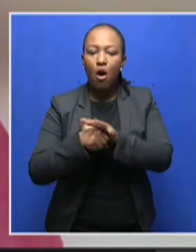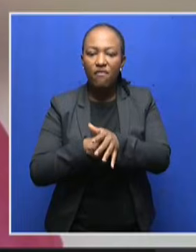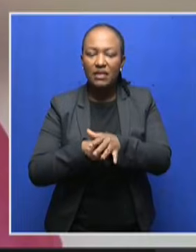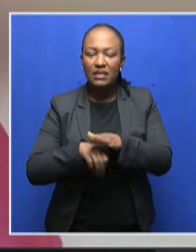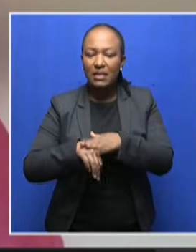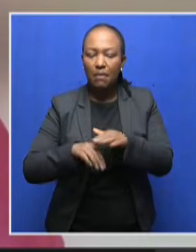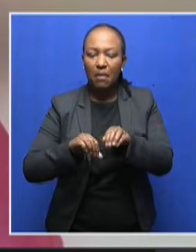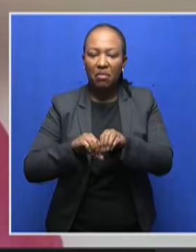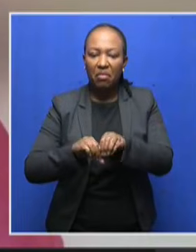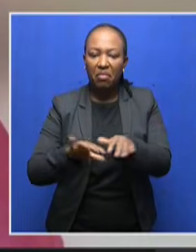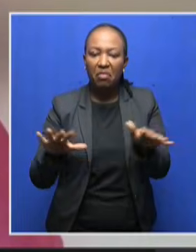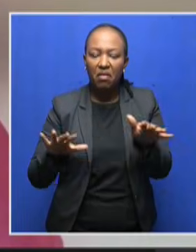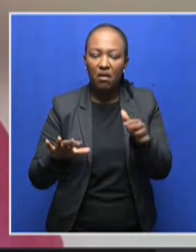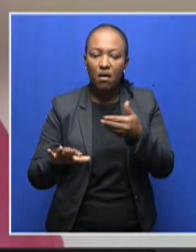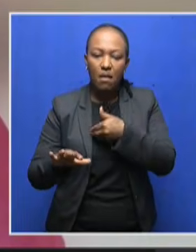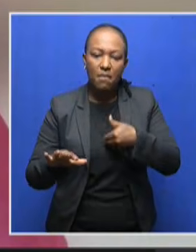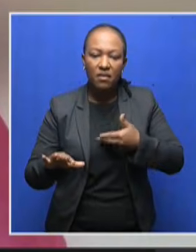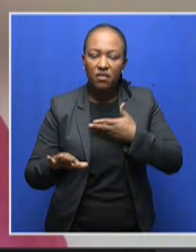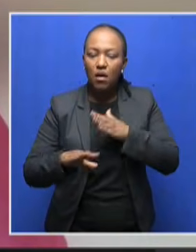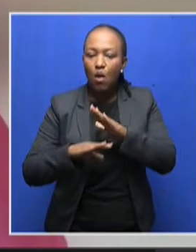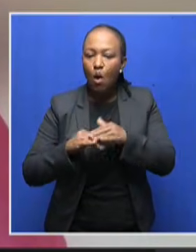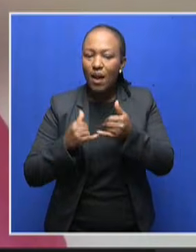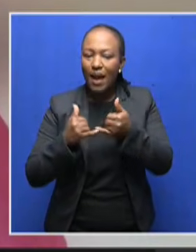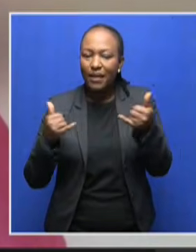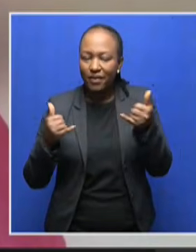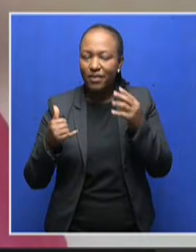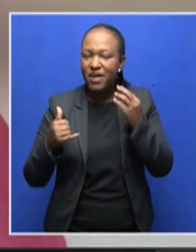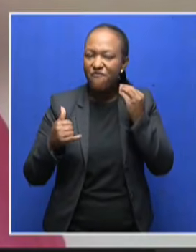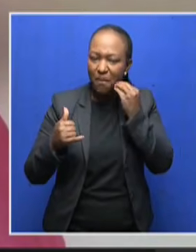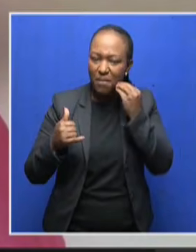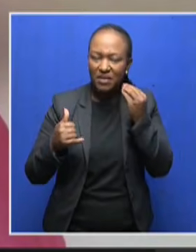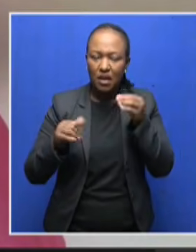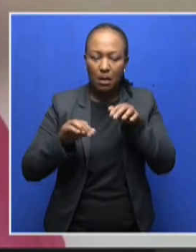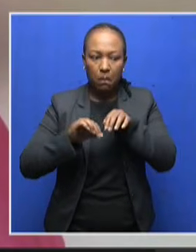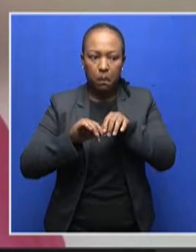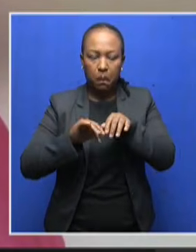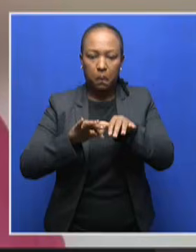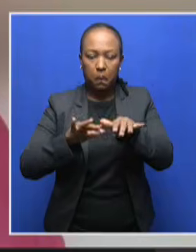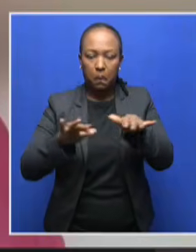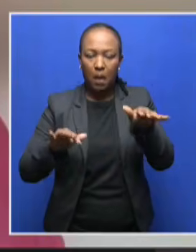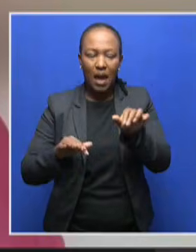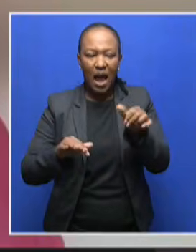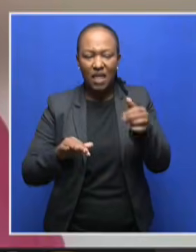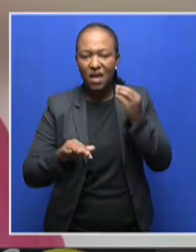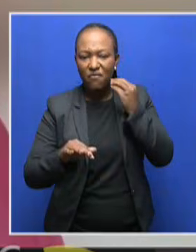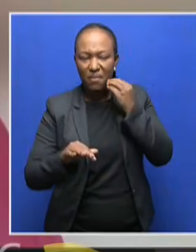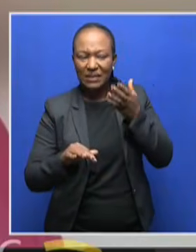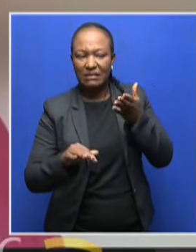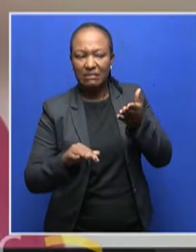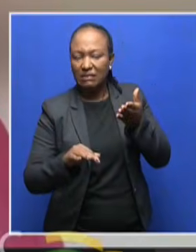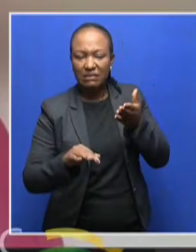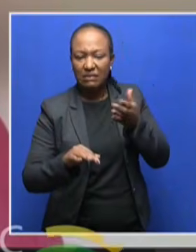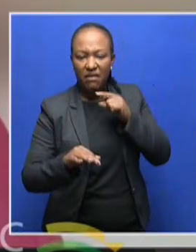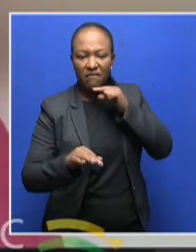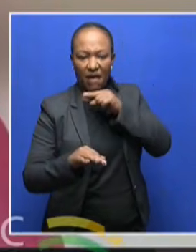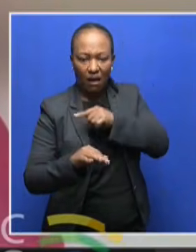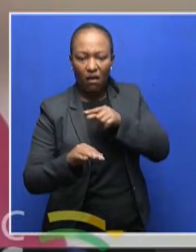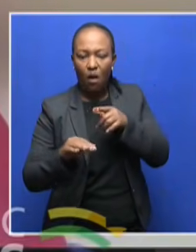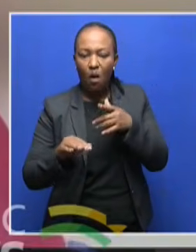to a lot of conflicting information online, and we need to provide clear, consistent, and trustworthy information from credible